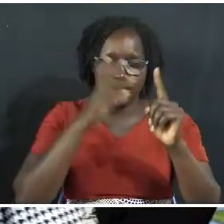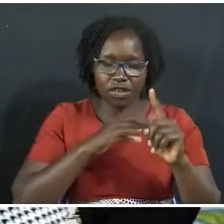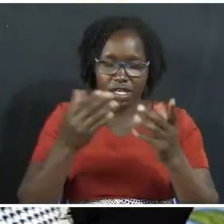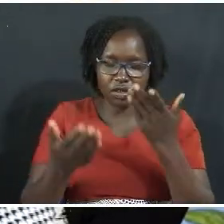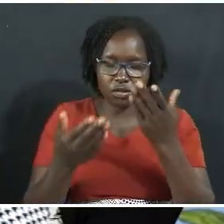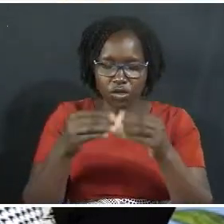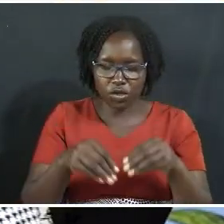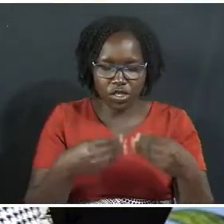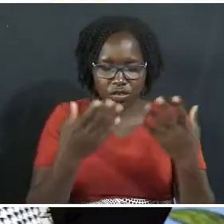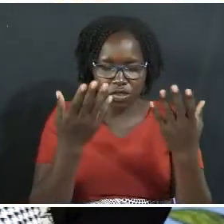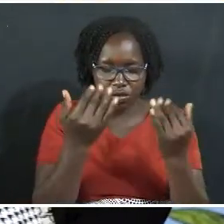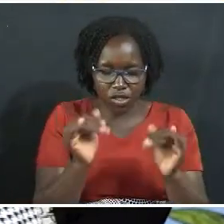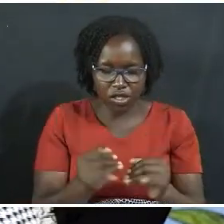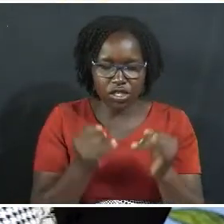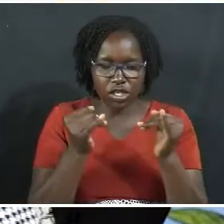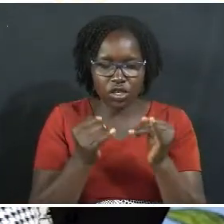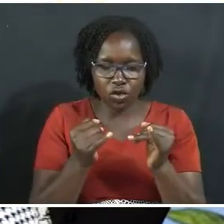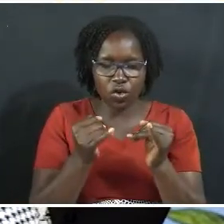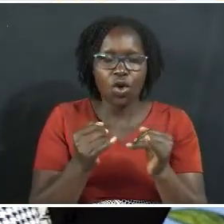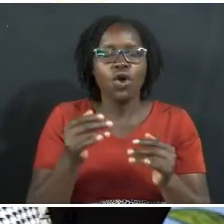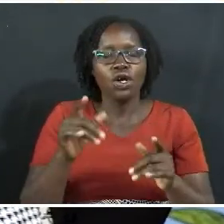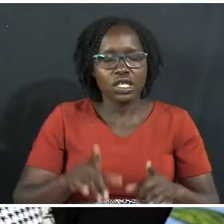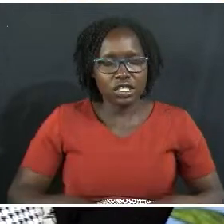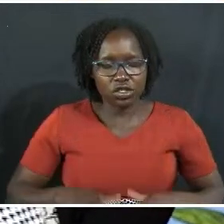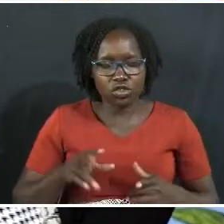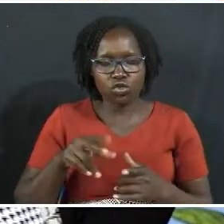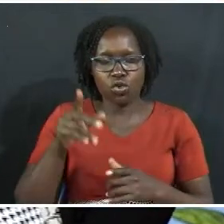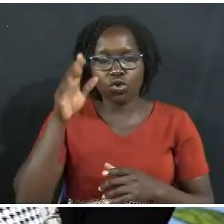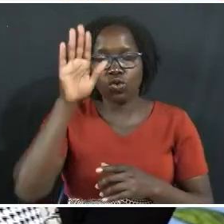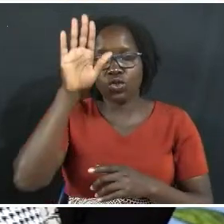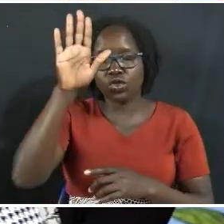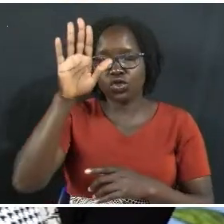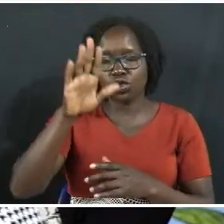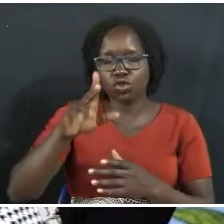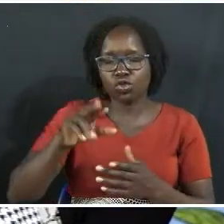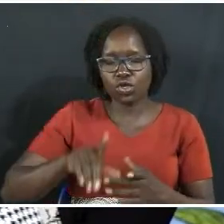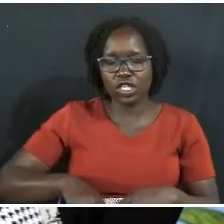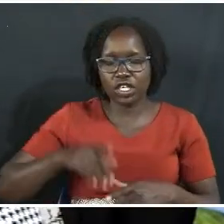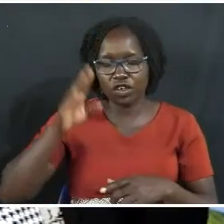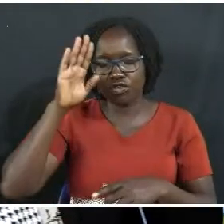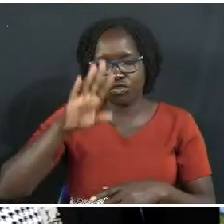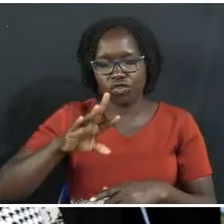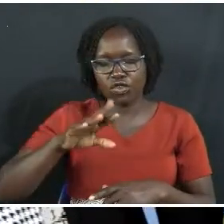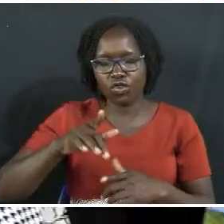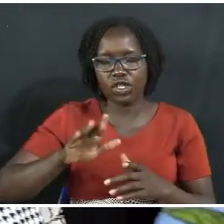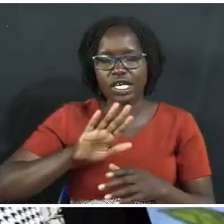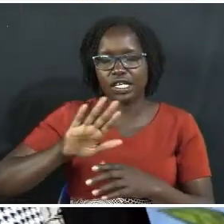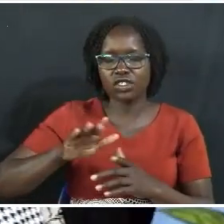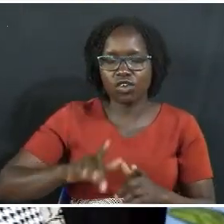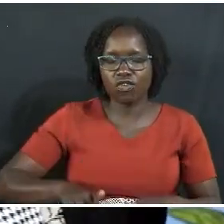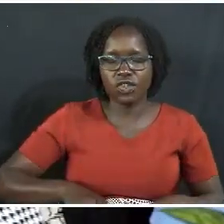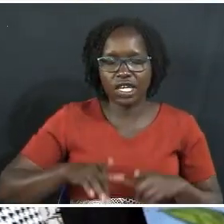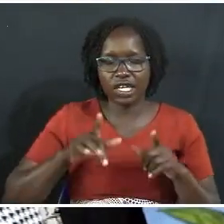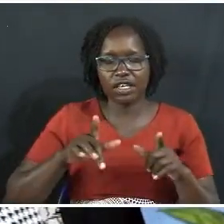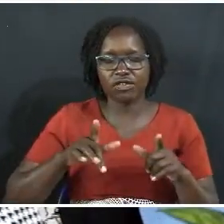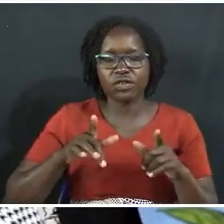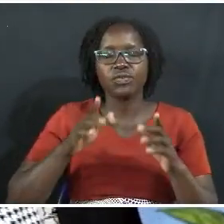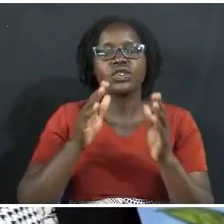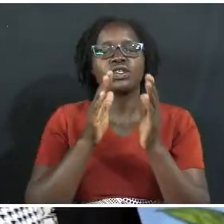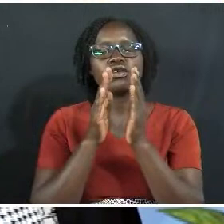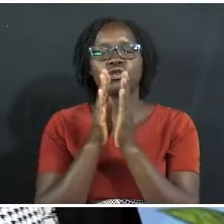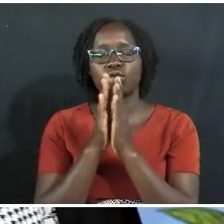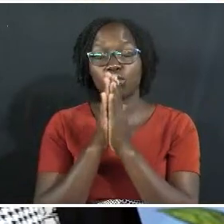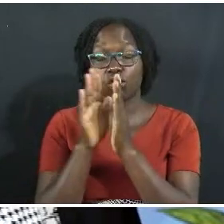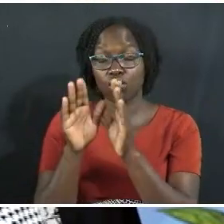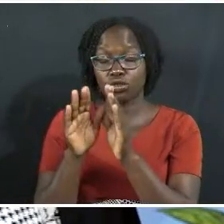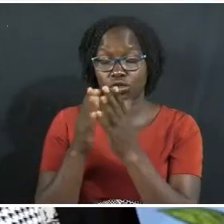you grant them the new lease of life to yes. walk in you, to walk for you, to live for you yes. the rest of their lives. Yes. Father, we also celebrate